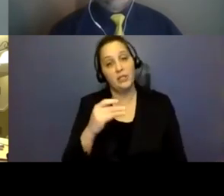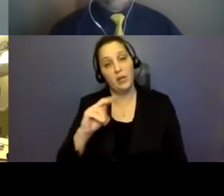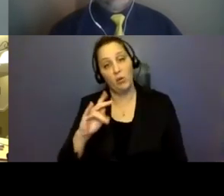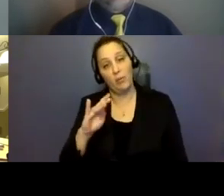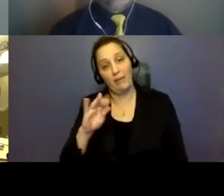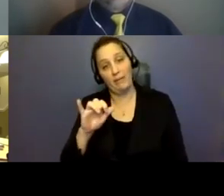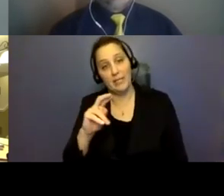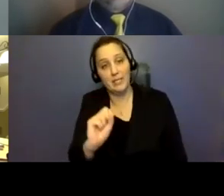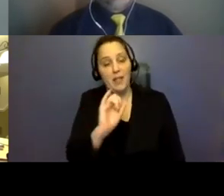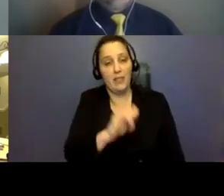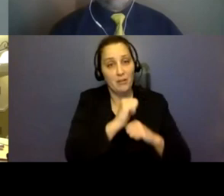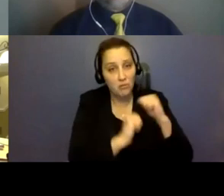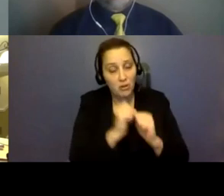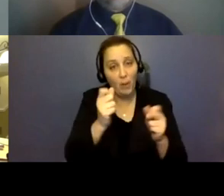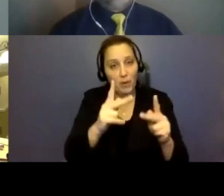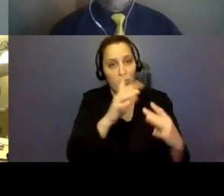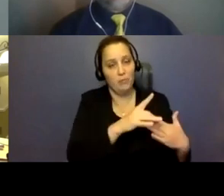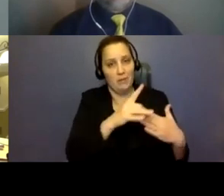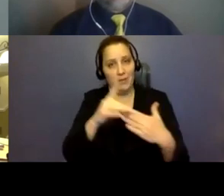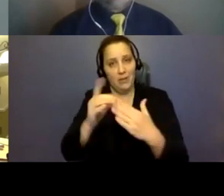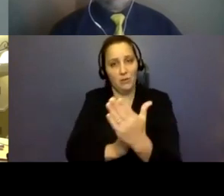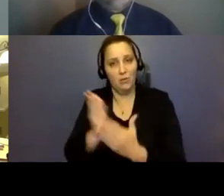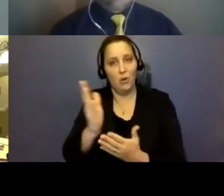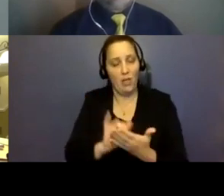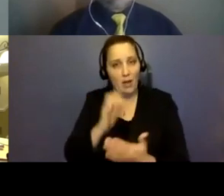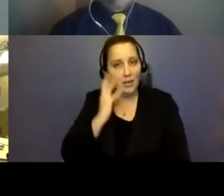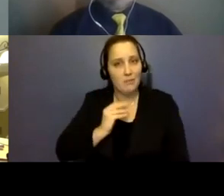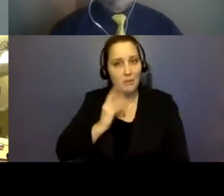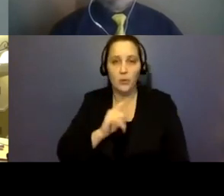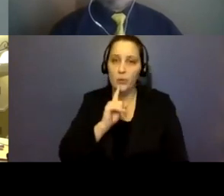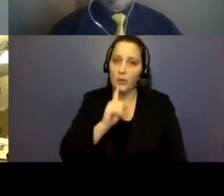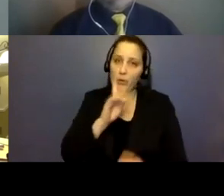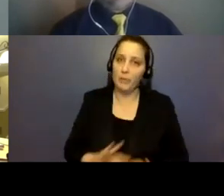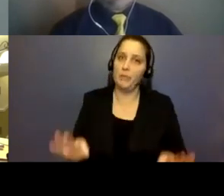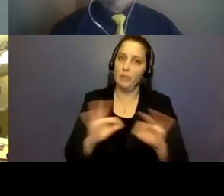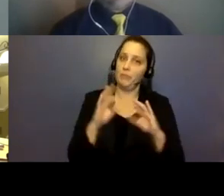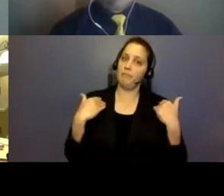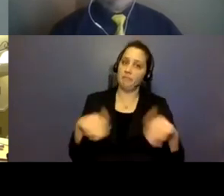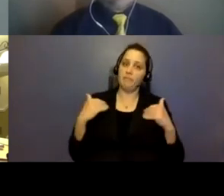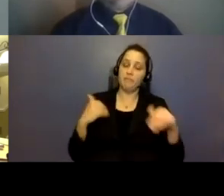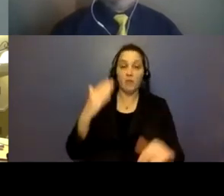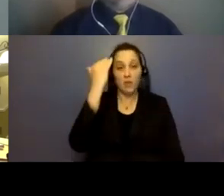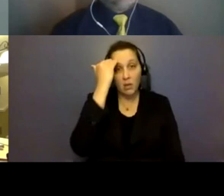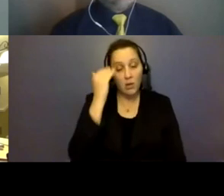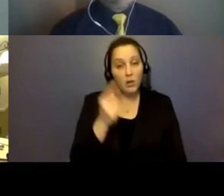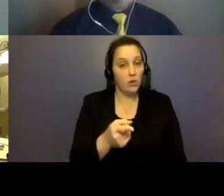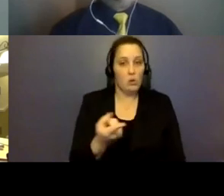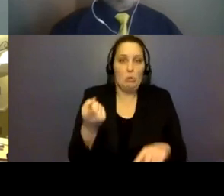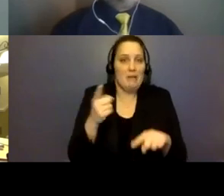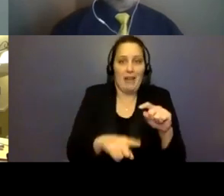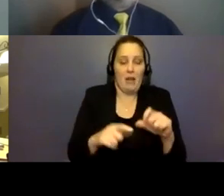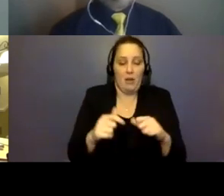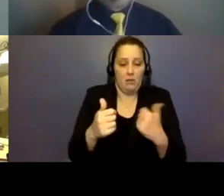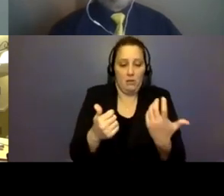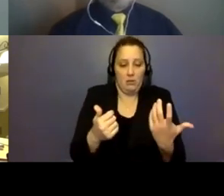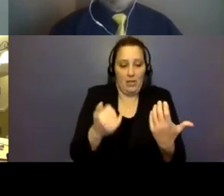structure and that opportunity to walk us through that experience is so, so very important, because, you know, you can't be blamed if